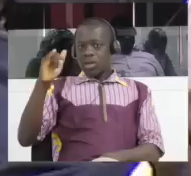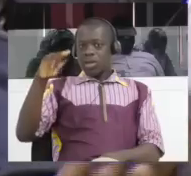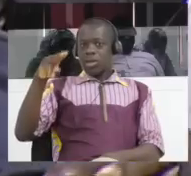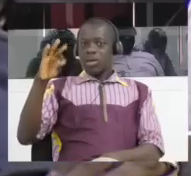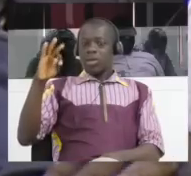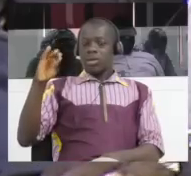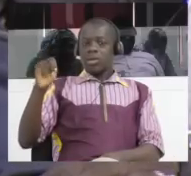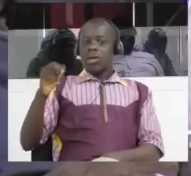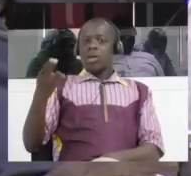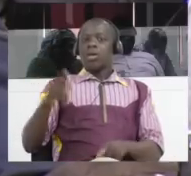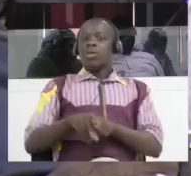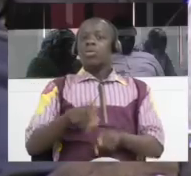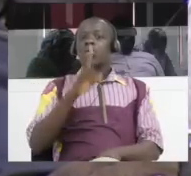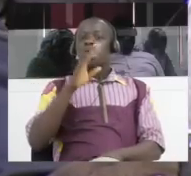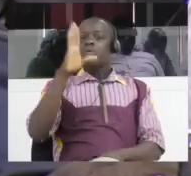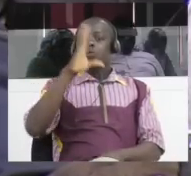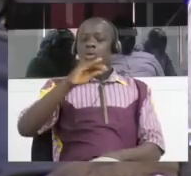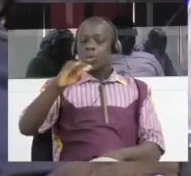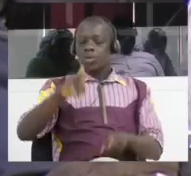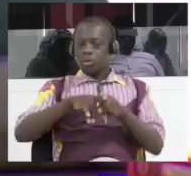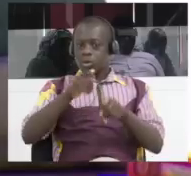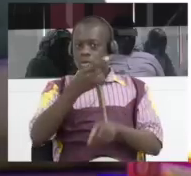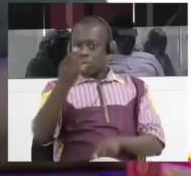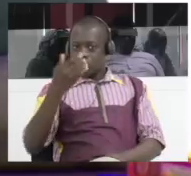you spoke to the soldiers you found at the bridge?